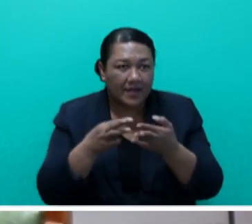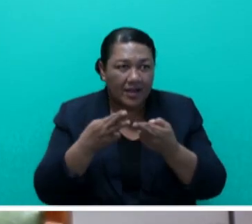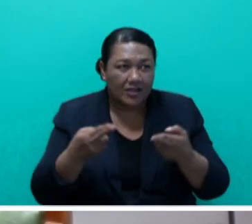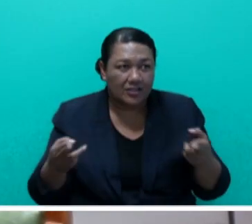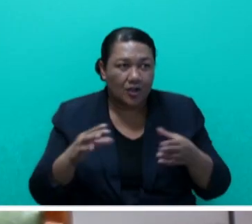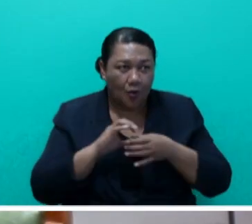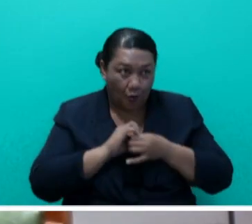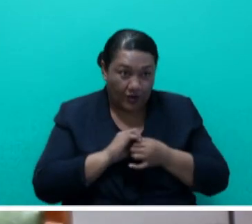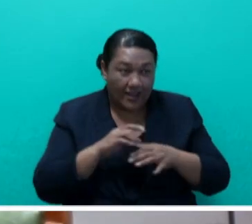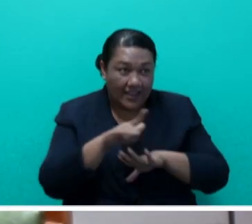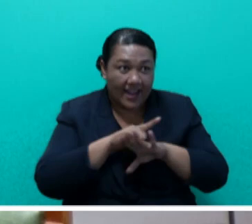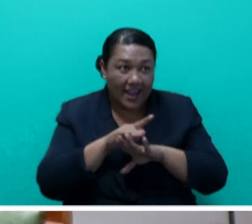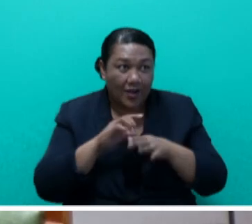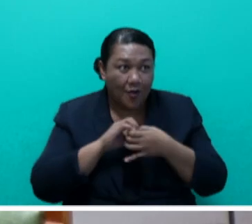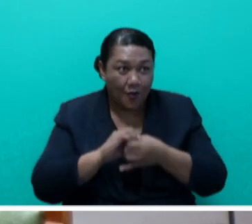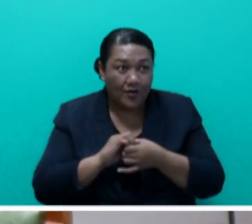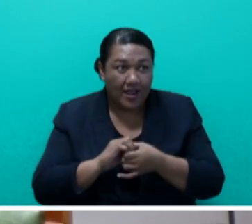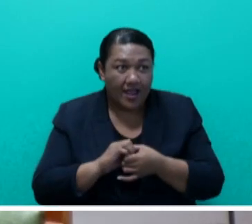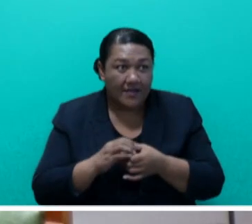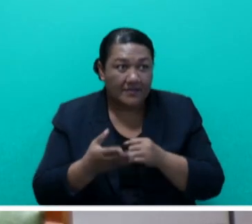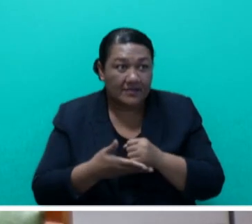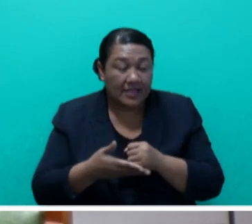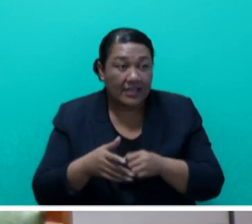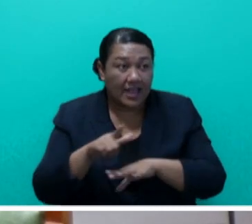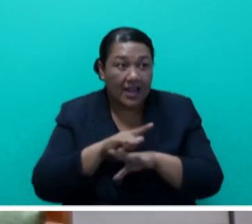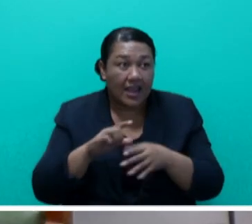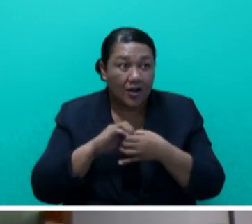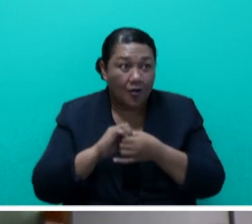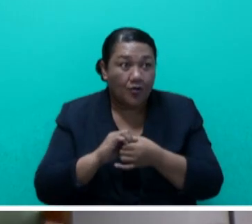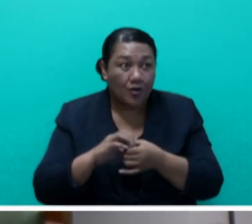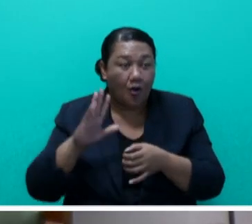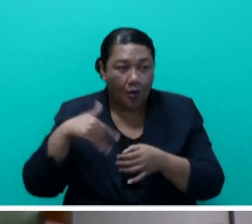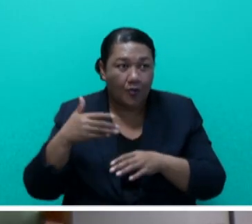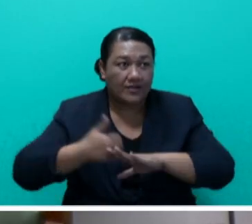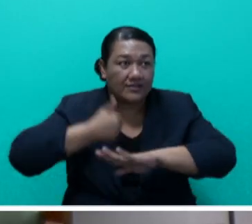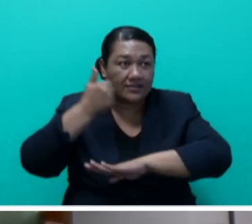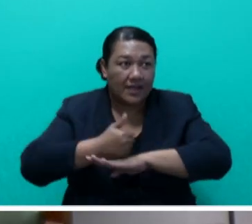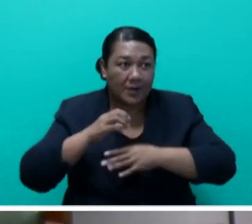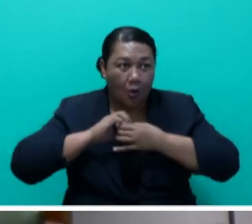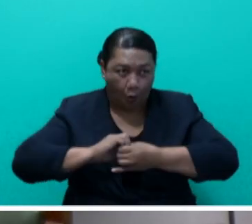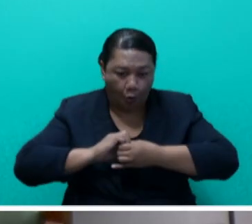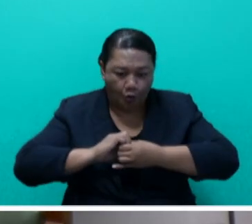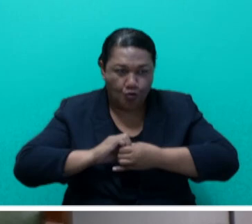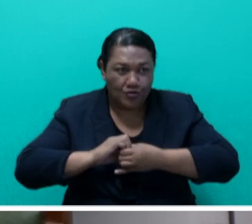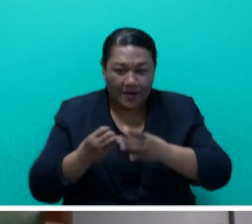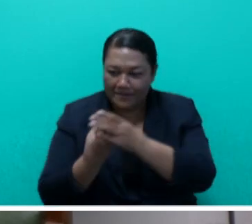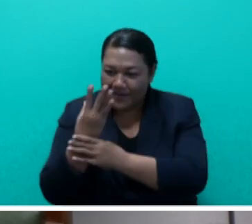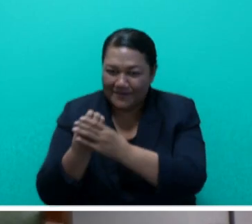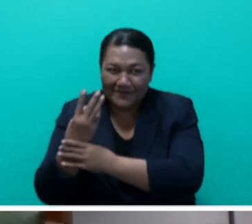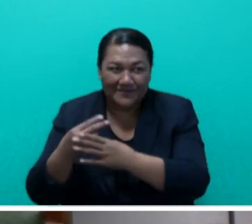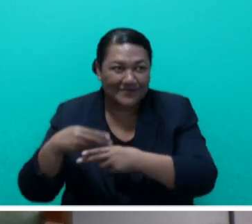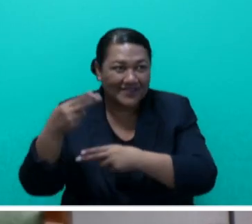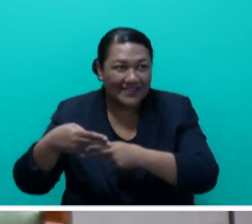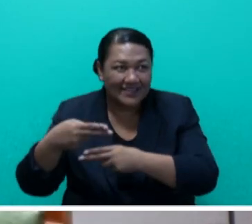the landowners. And basically, the landowners used to establish their own nurseries and then sell it back